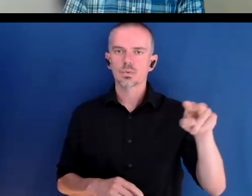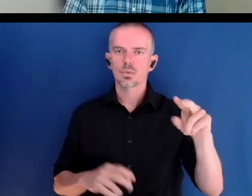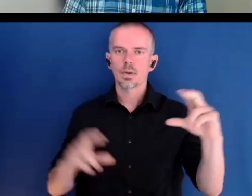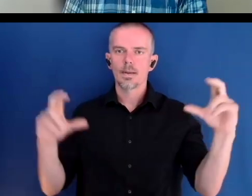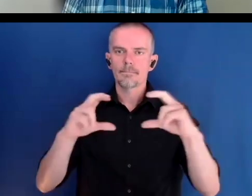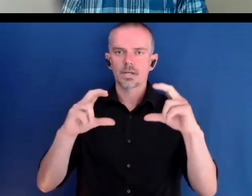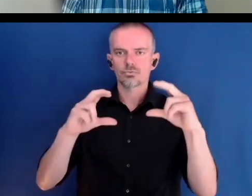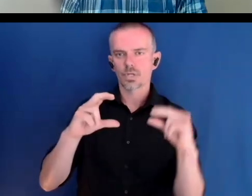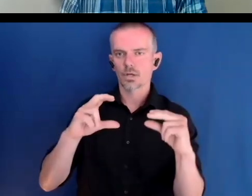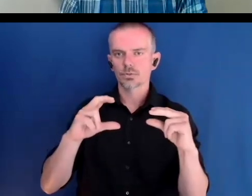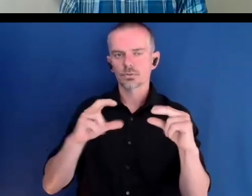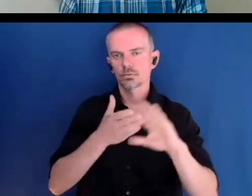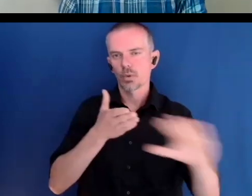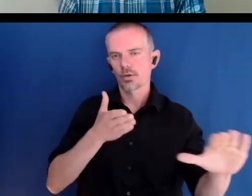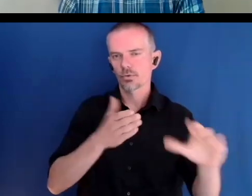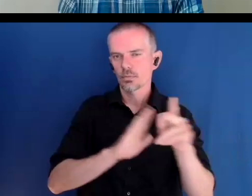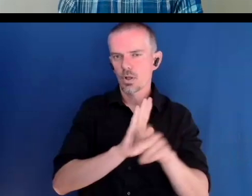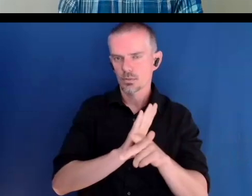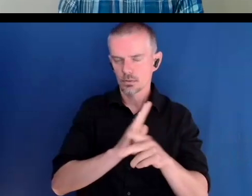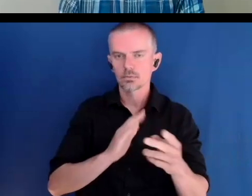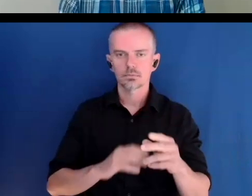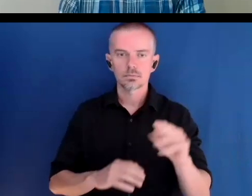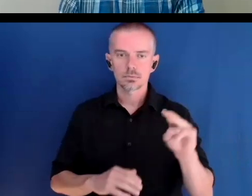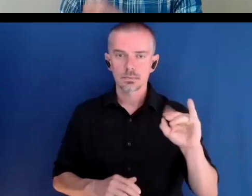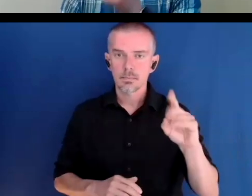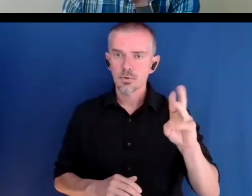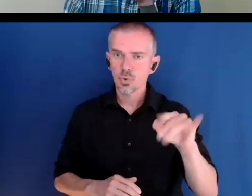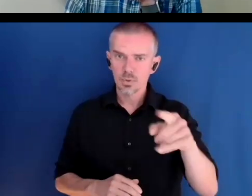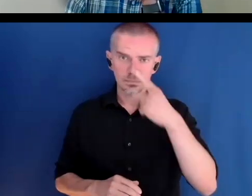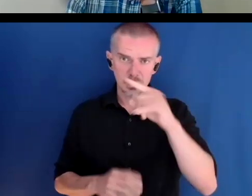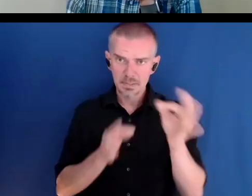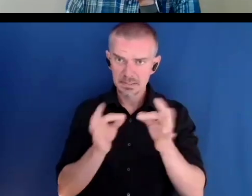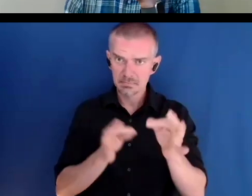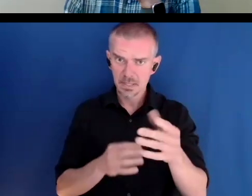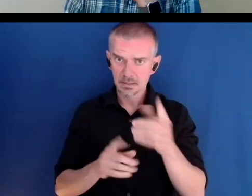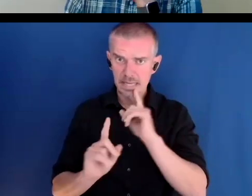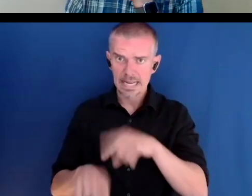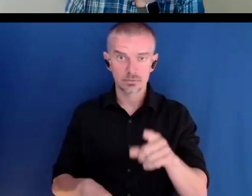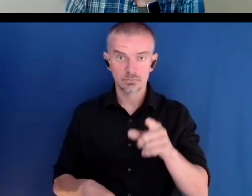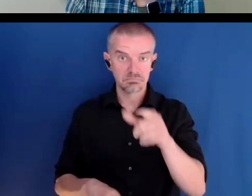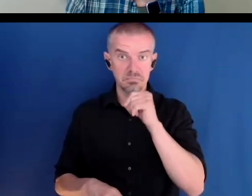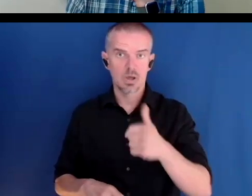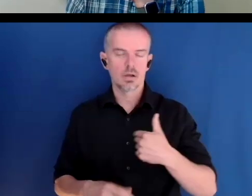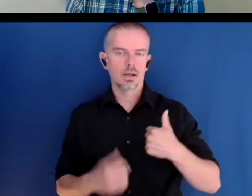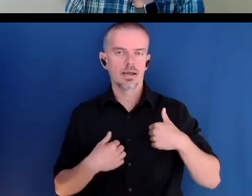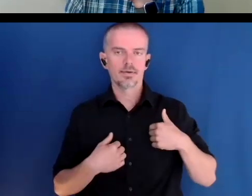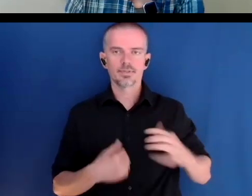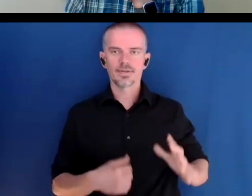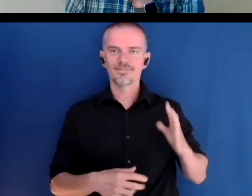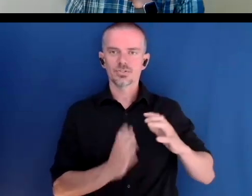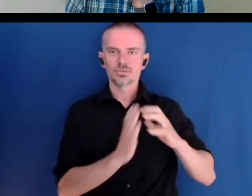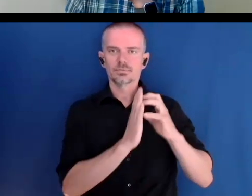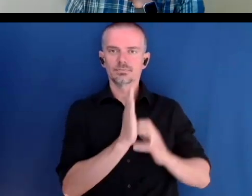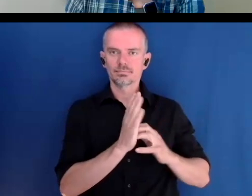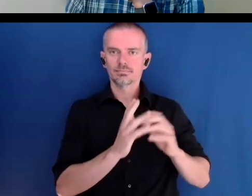reduction, match waiver policy. Midori, let me know if you can speak to that. Otherwise, I have the official guidance teed up and can plug that into